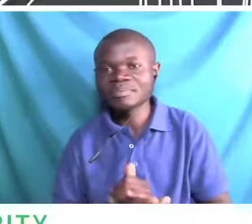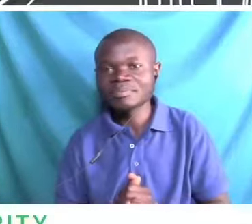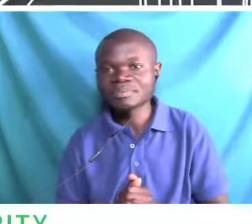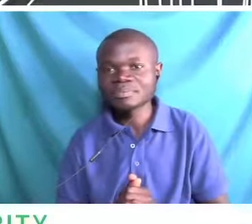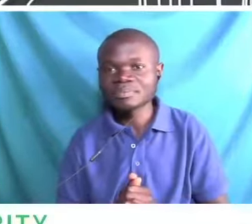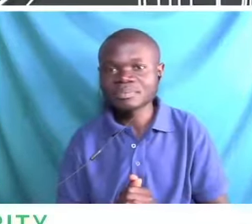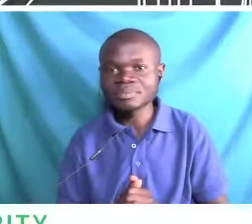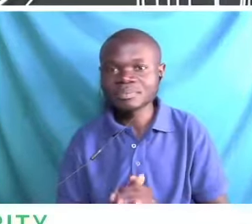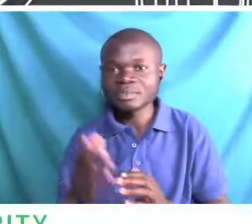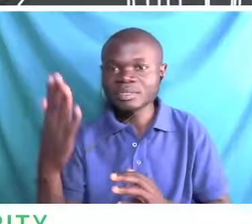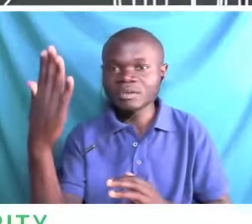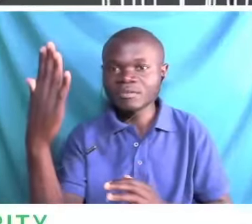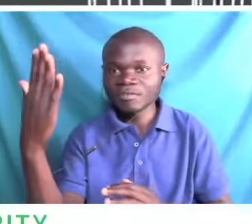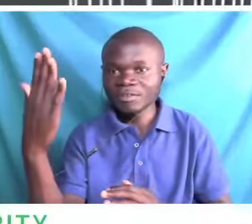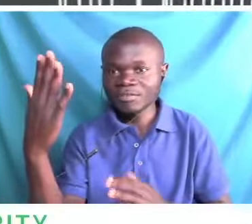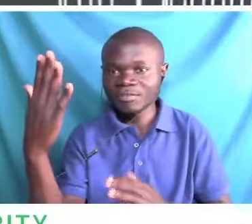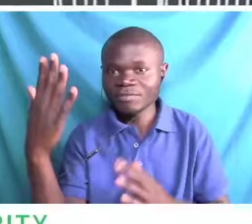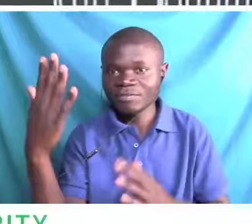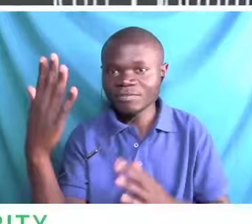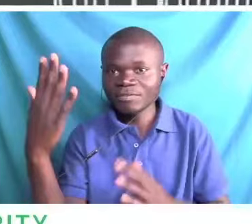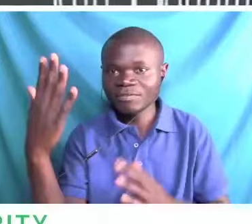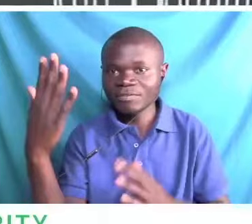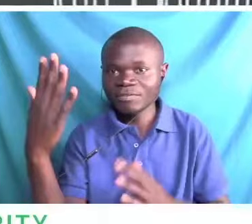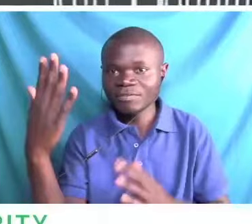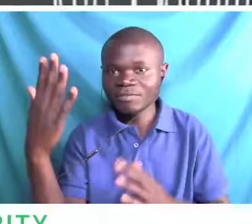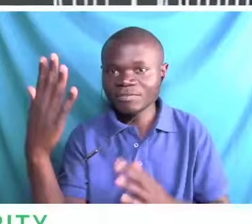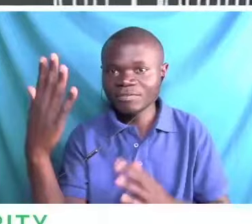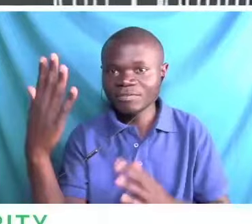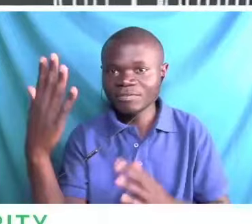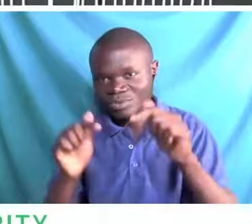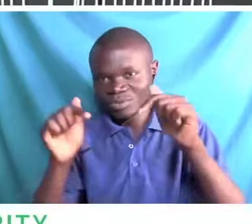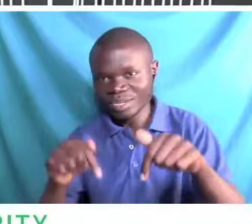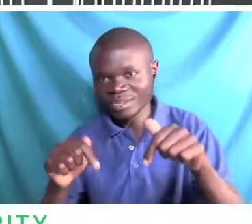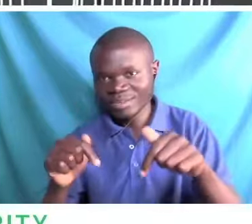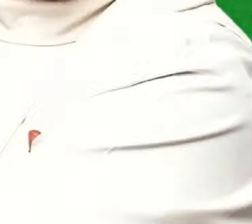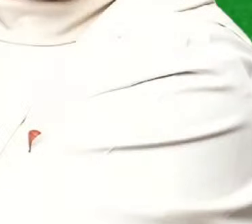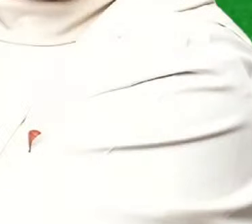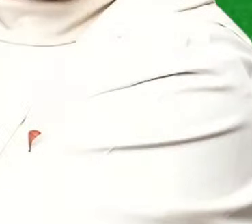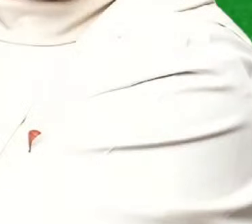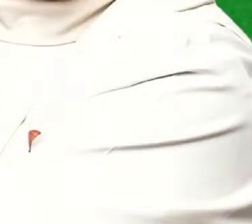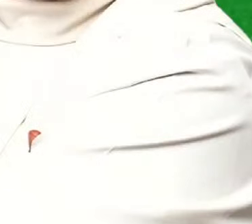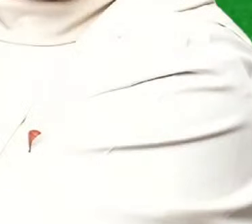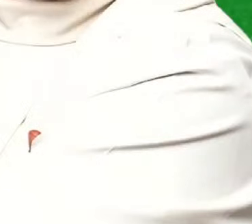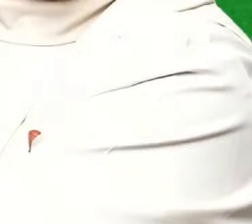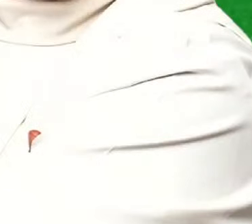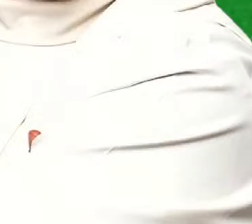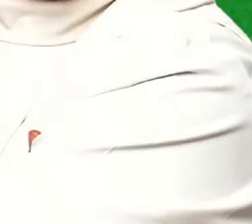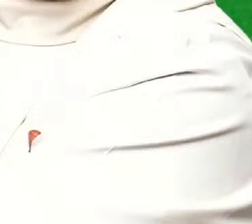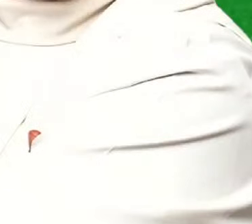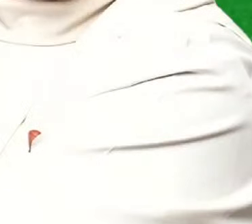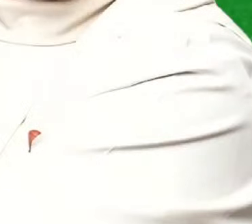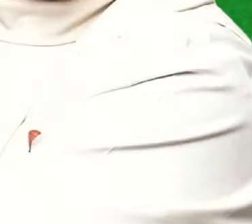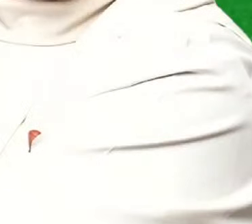So there are five things I've talked about today, and I just want to bring to your attention. Number one,